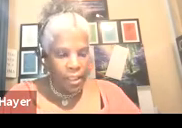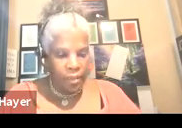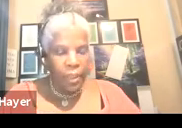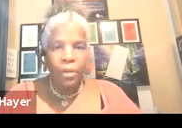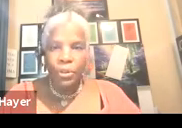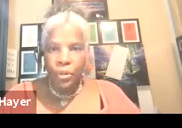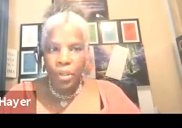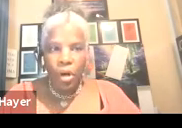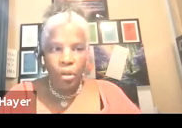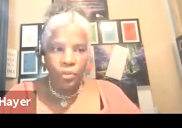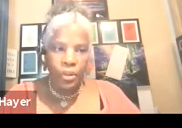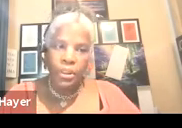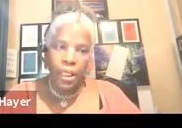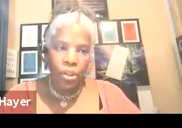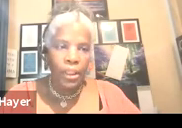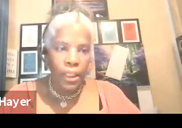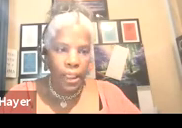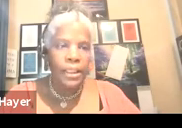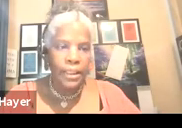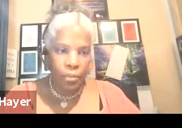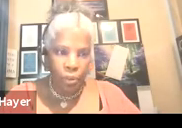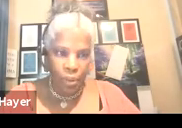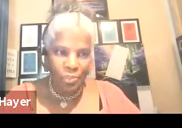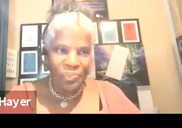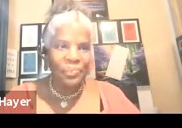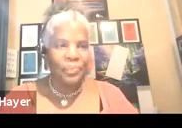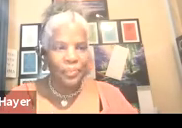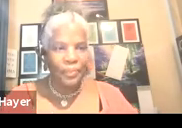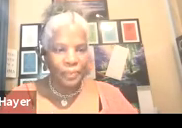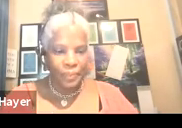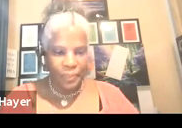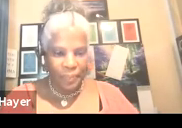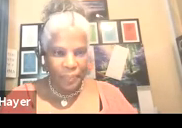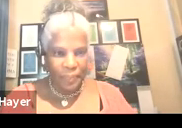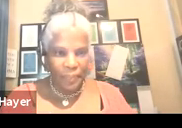this time, I will turn the call over to Dr. Aaliyah Samuel.